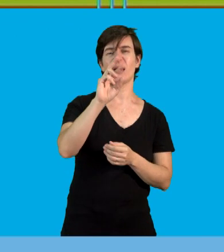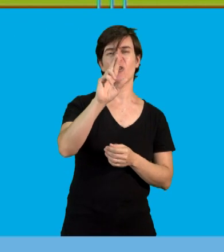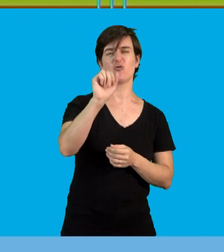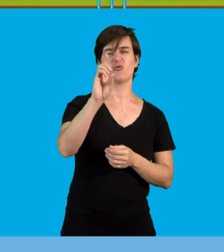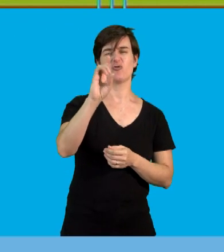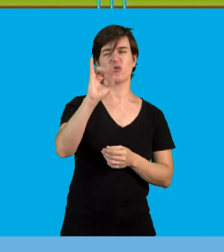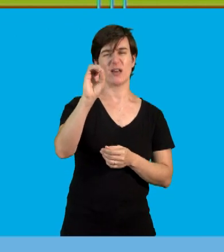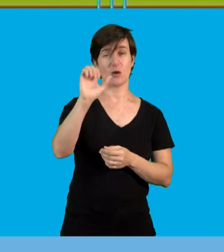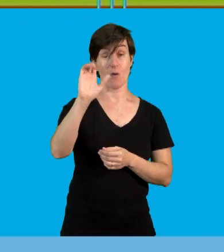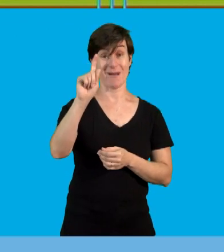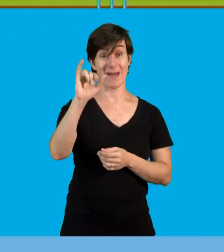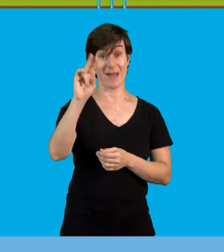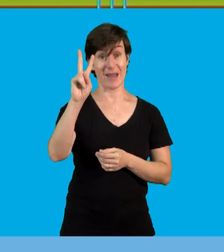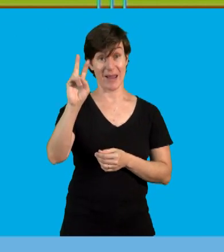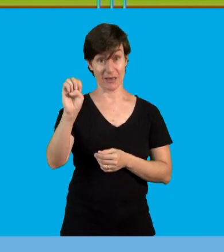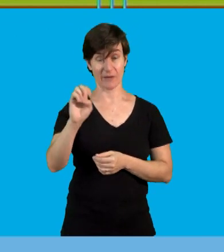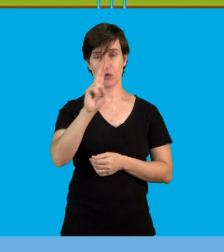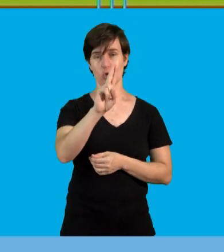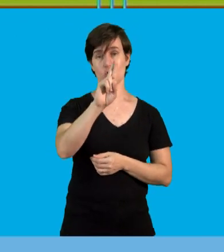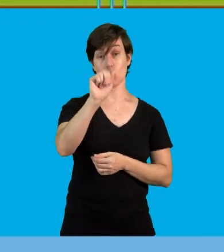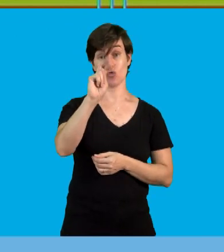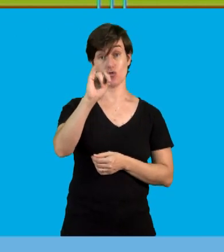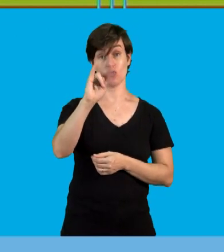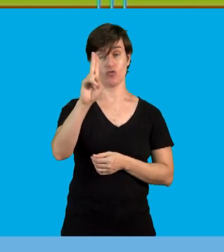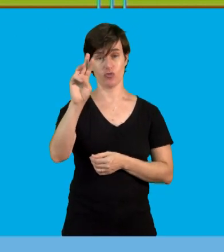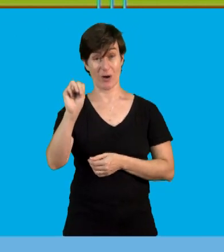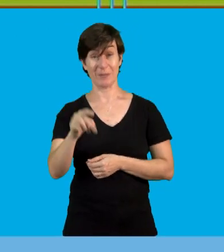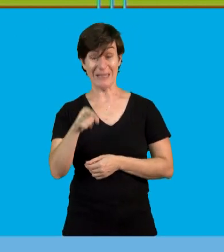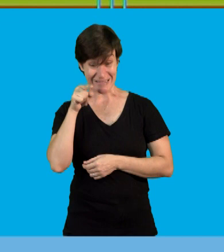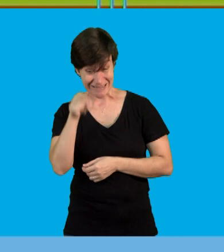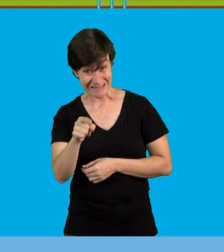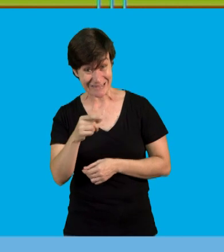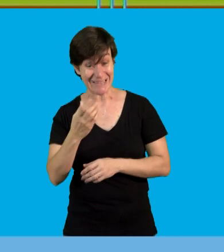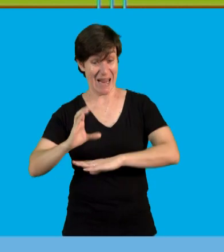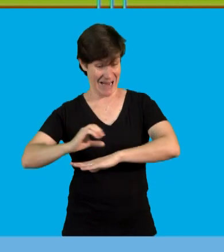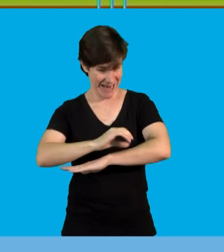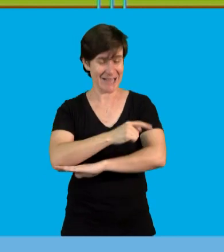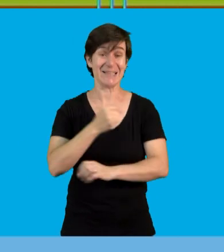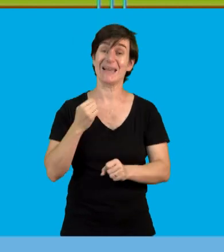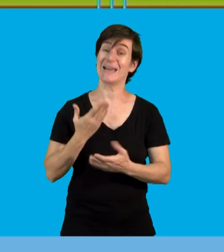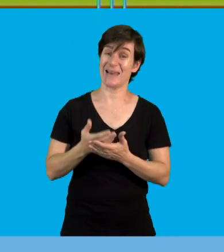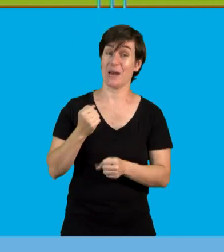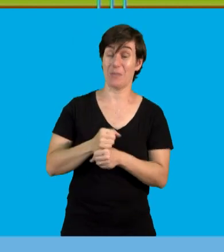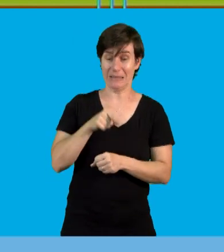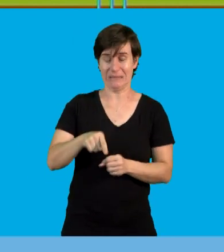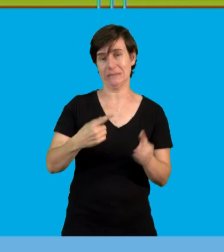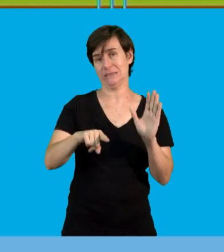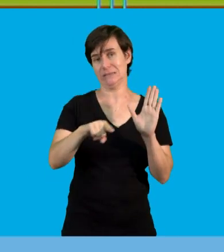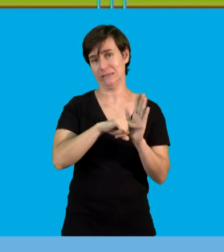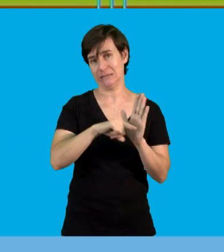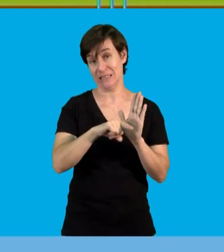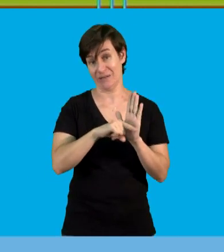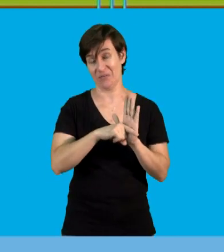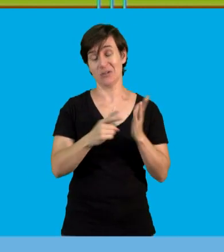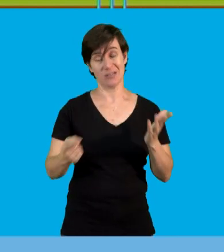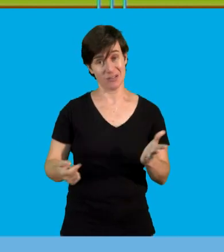radioactive uranium as fuel. And we do know that radioactive substances, they can cause cancer. So also, that's now one